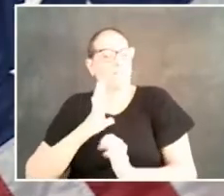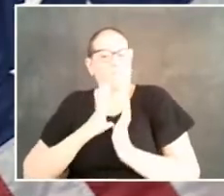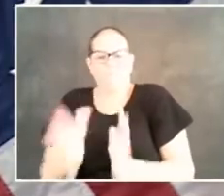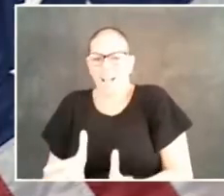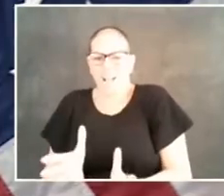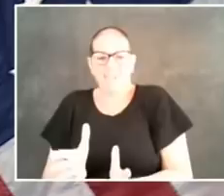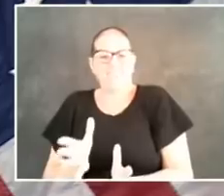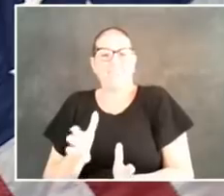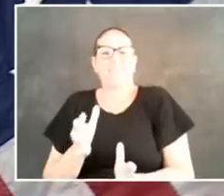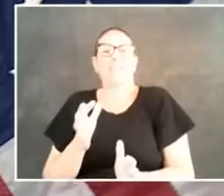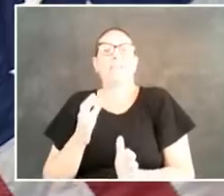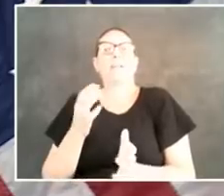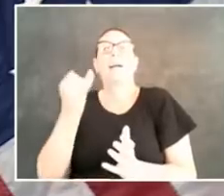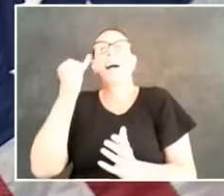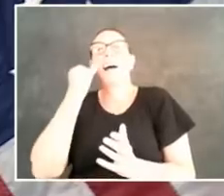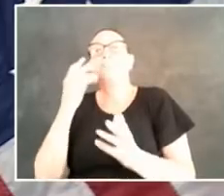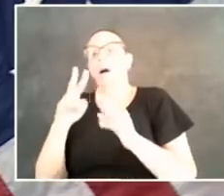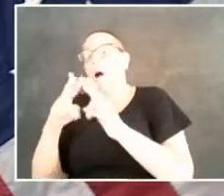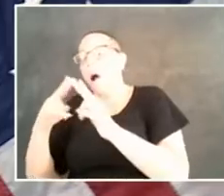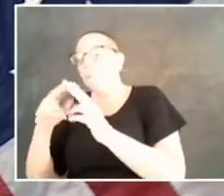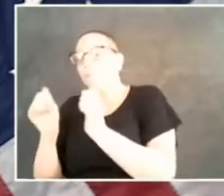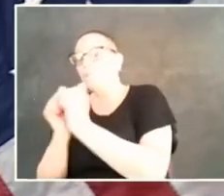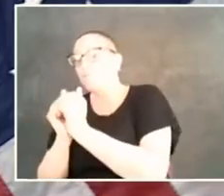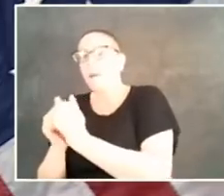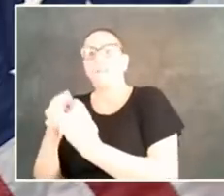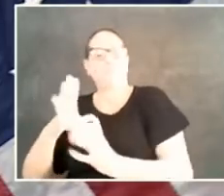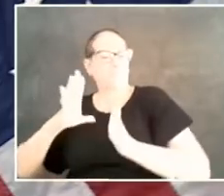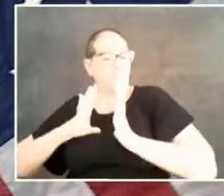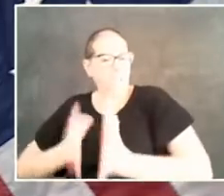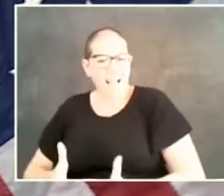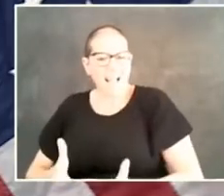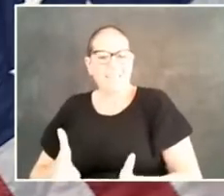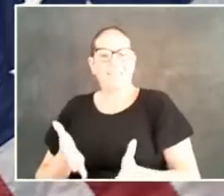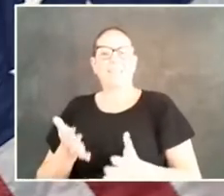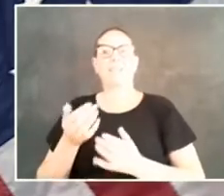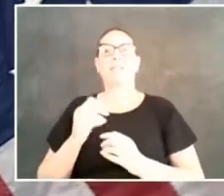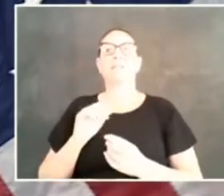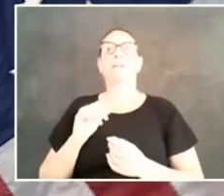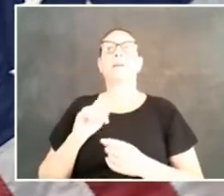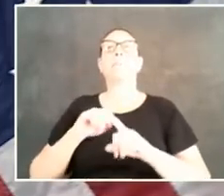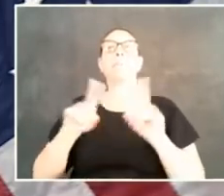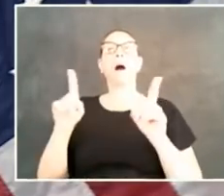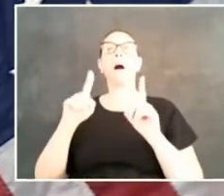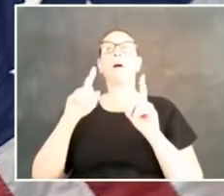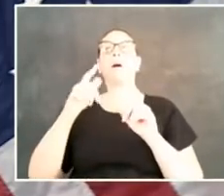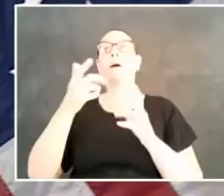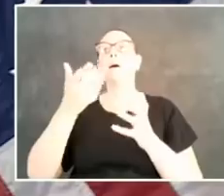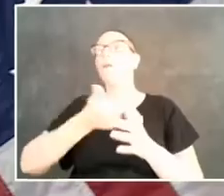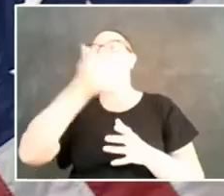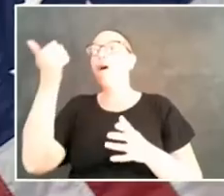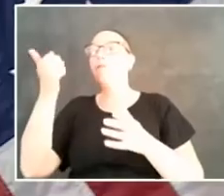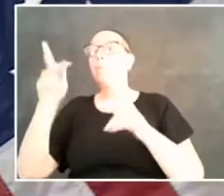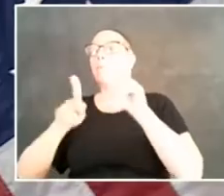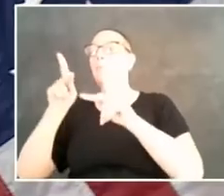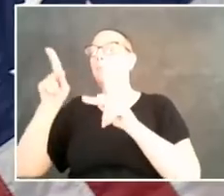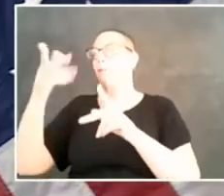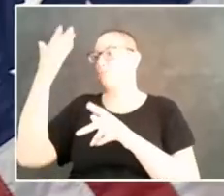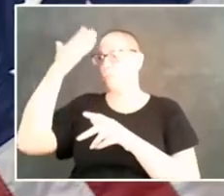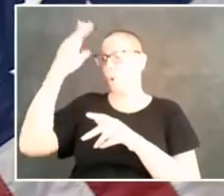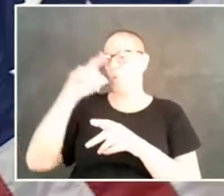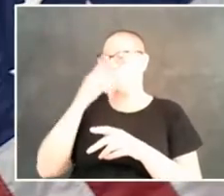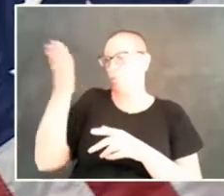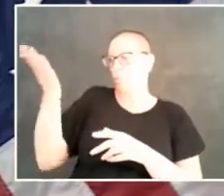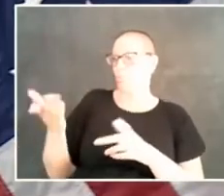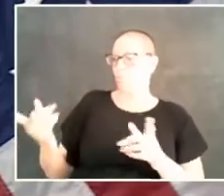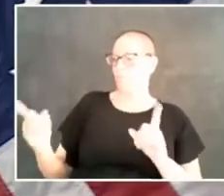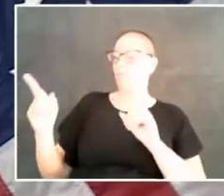already connected to each other. It's a different reality, but they should not come in contact with other people. They should keep the 6 feet. So there are some things you